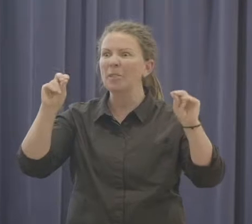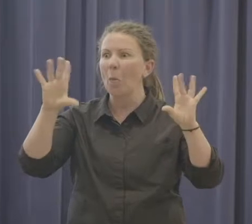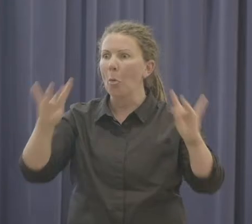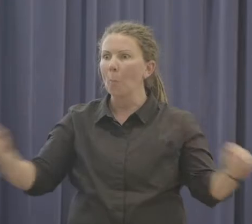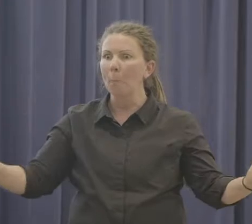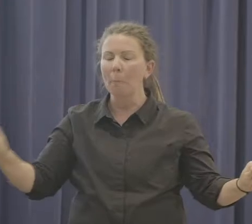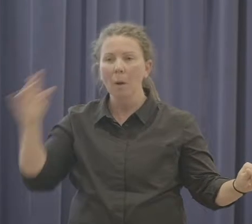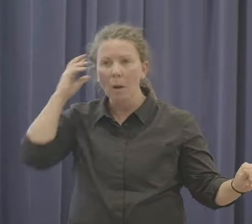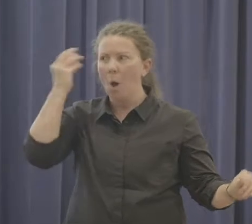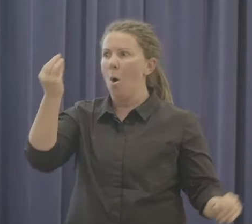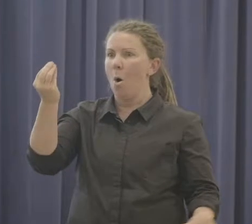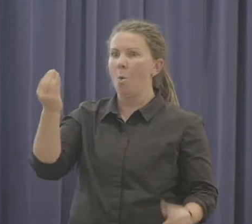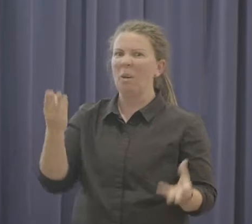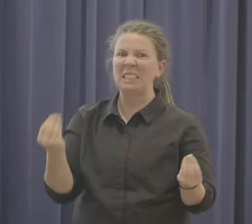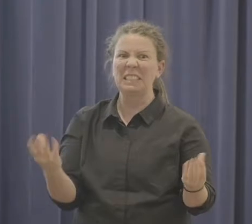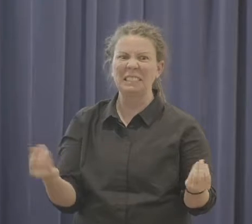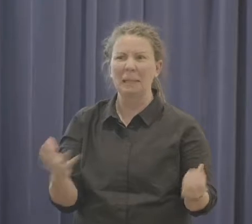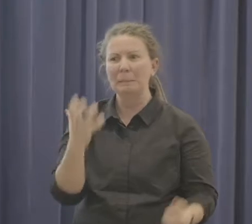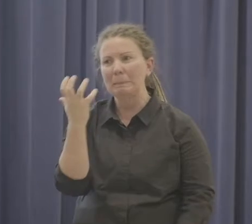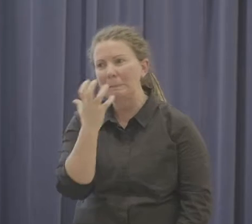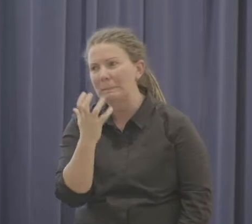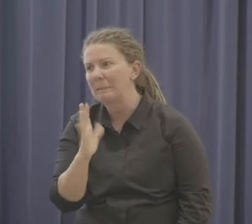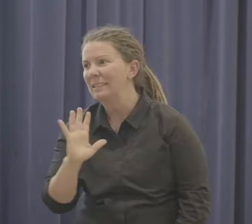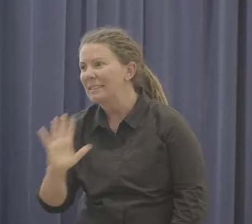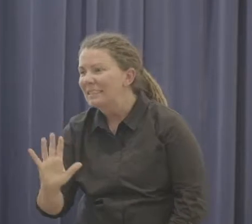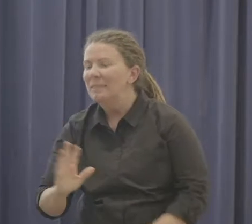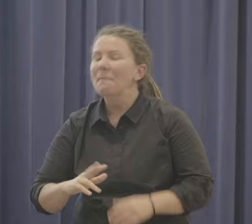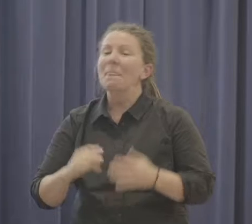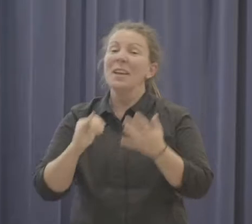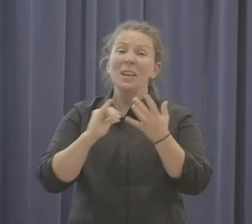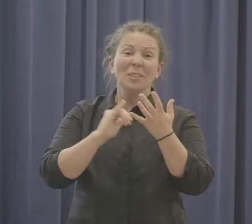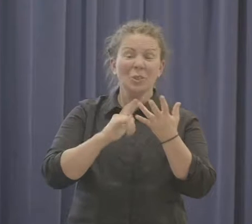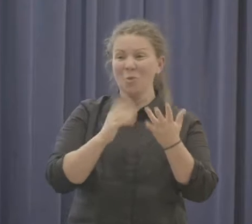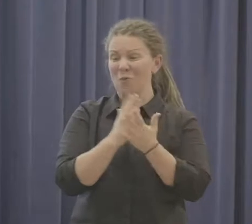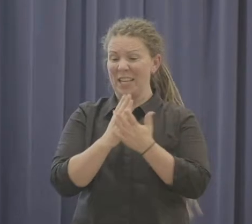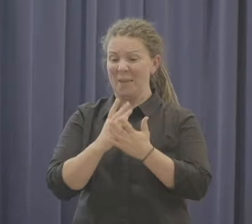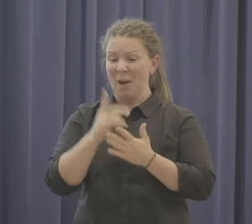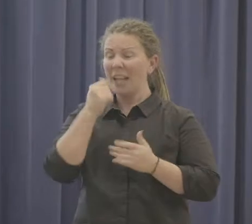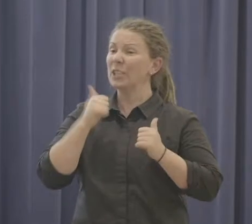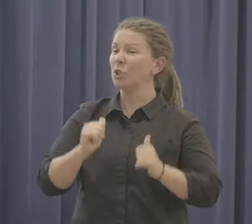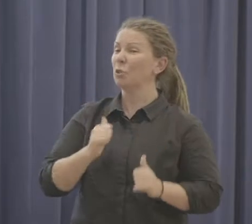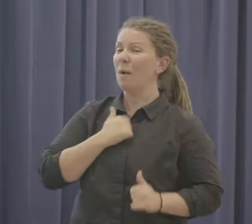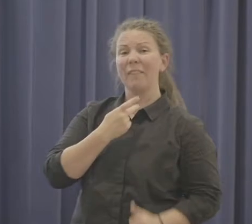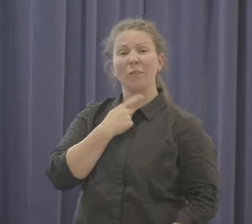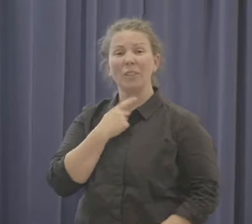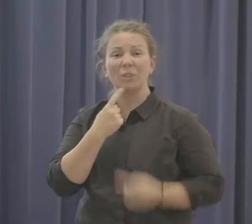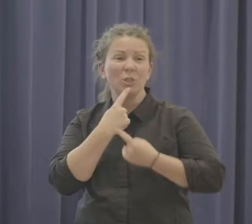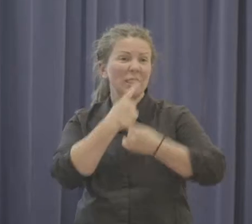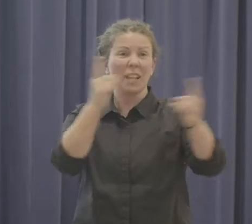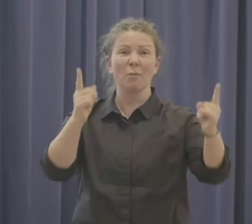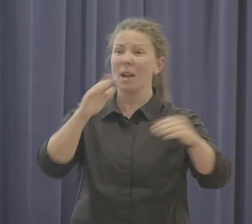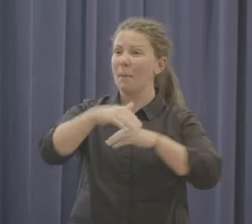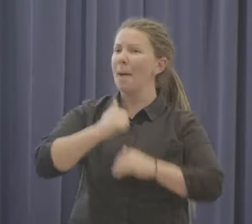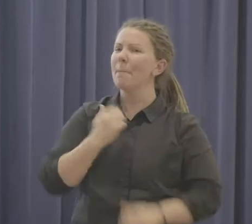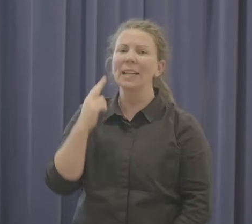In the past couple of years, I've really realized that I can use my voice to tell other people about my deafness and what it's like to live with a cochlear